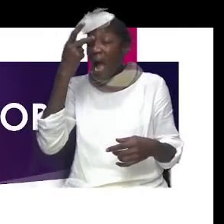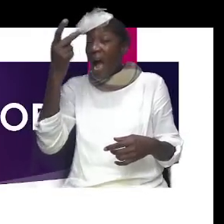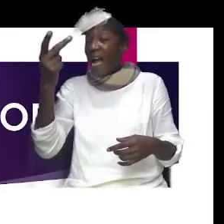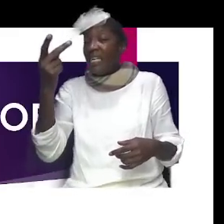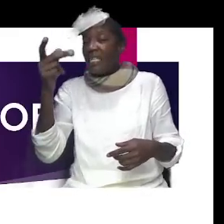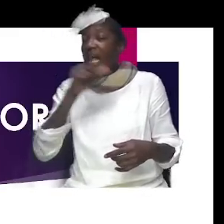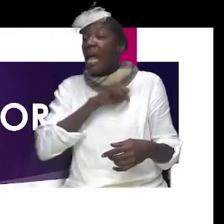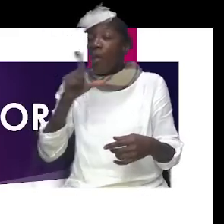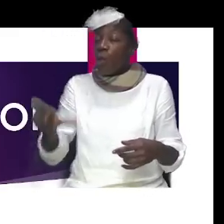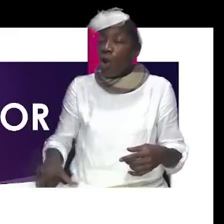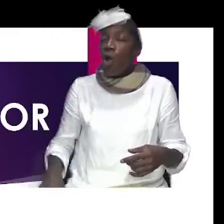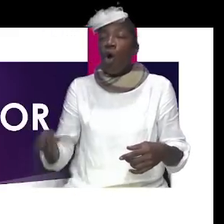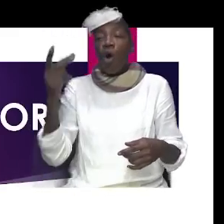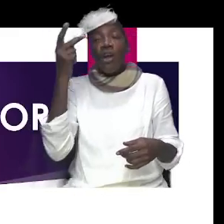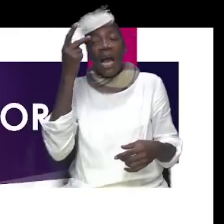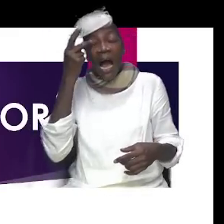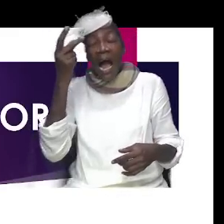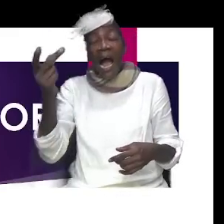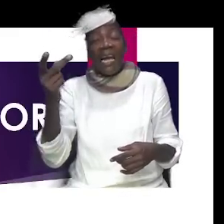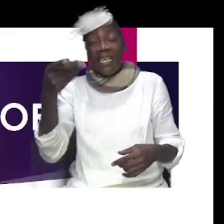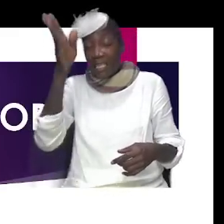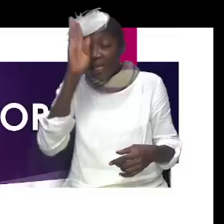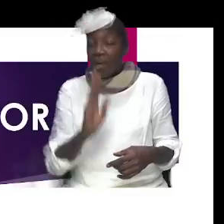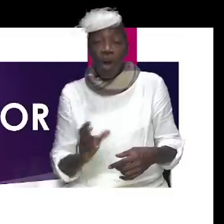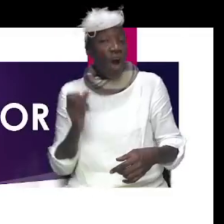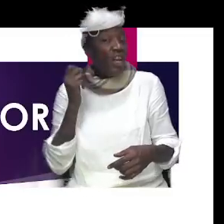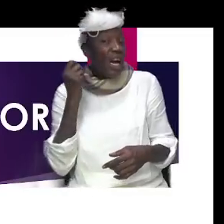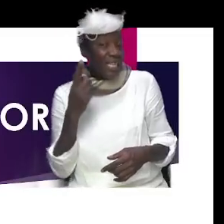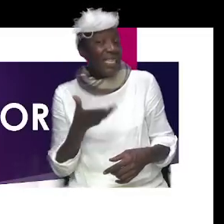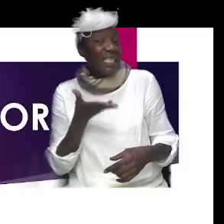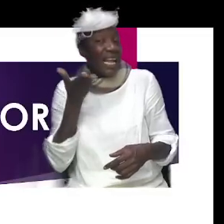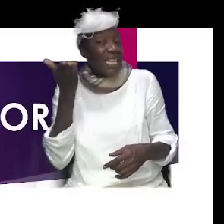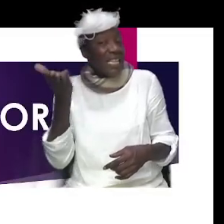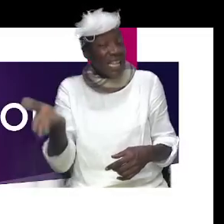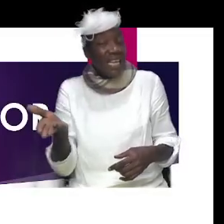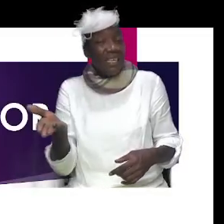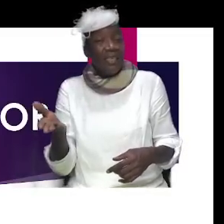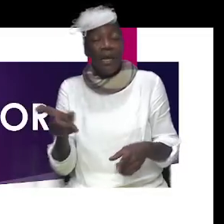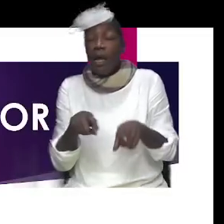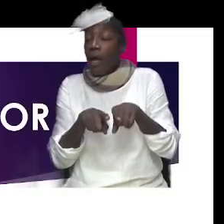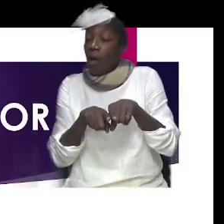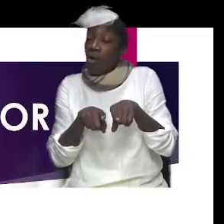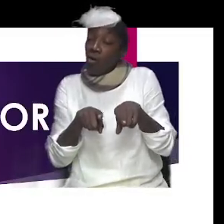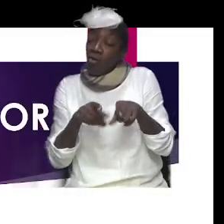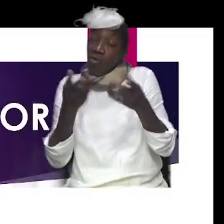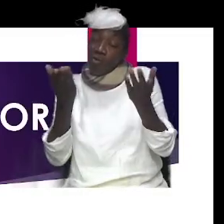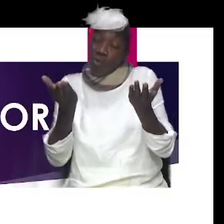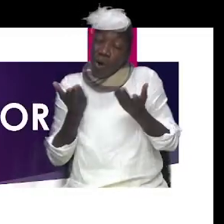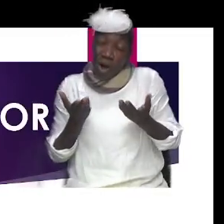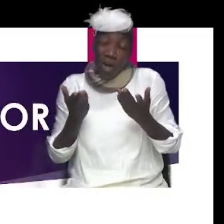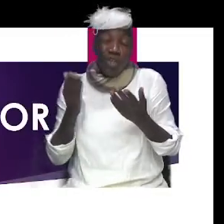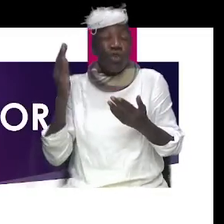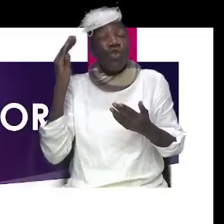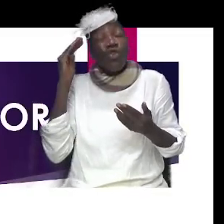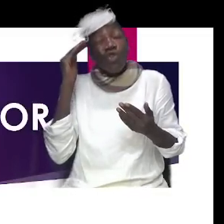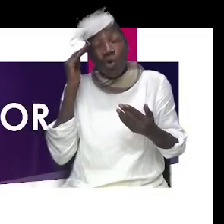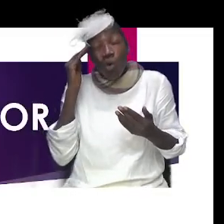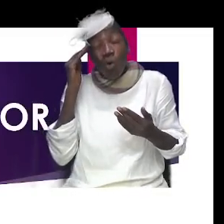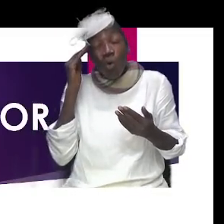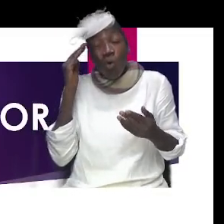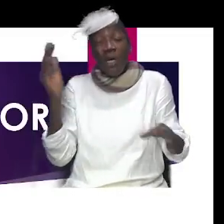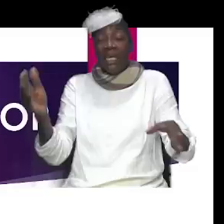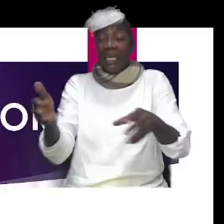of Almighty God. God, understand that. God, I want us to know, will in fact take into